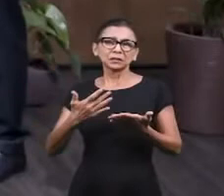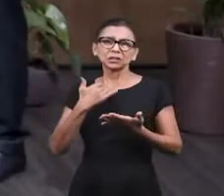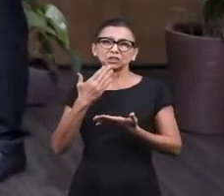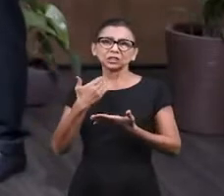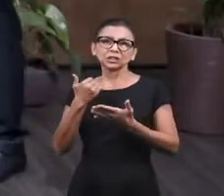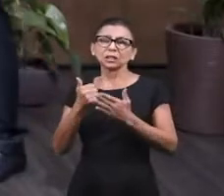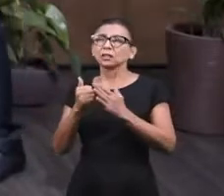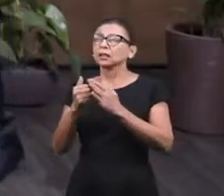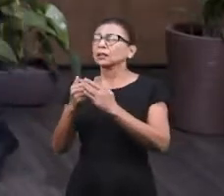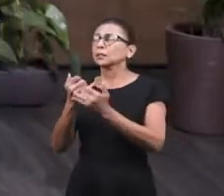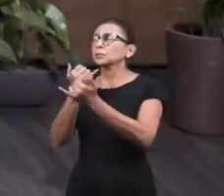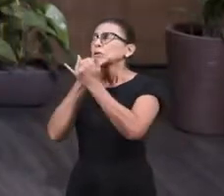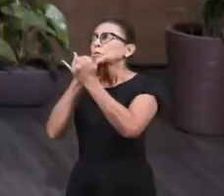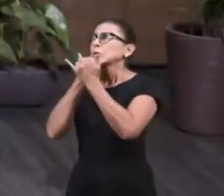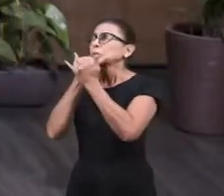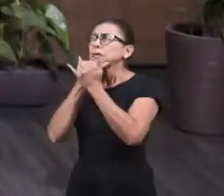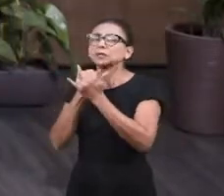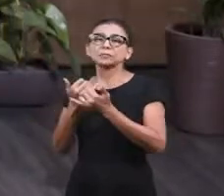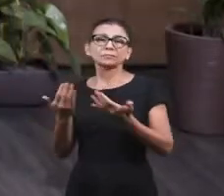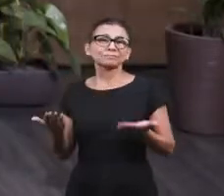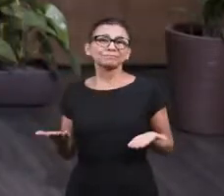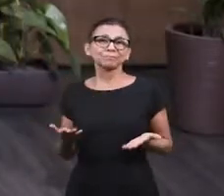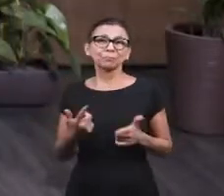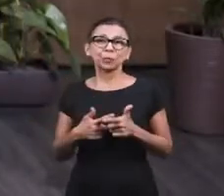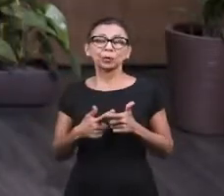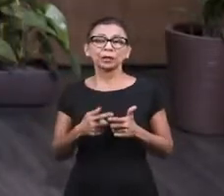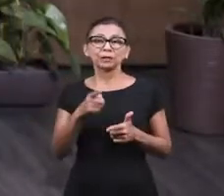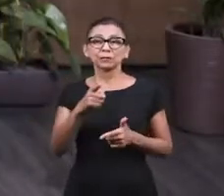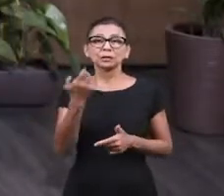here we see it in Ephesians. Anger, Sergio,